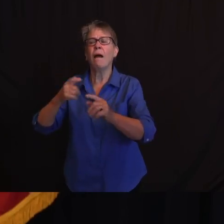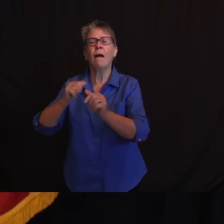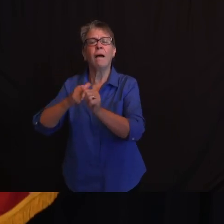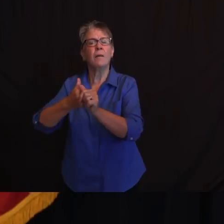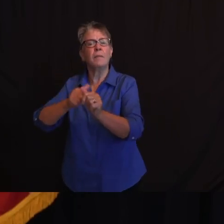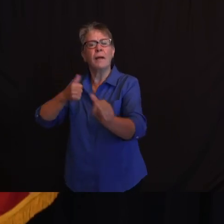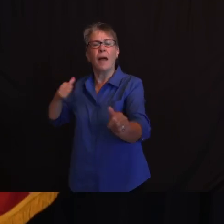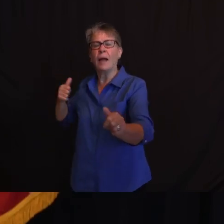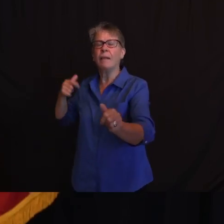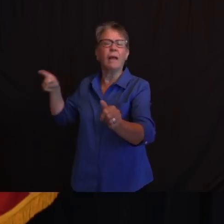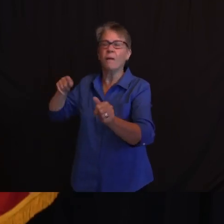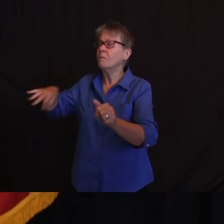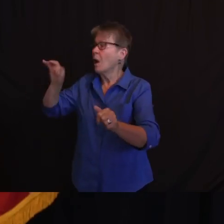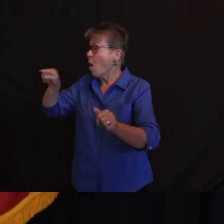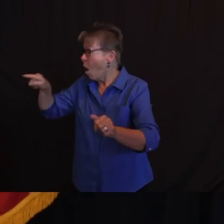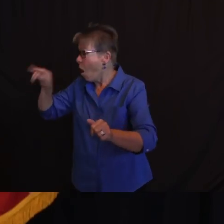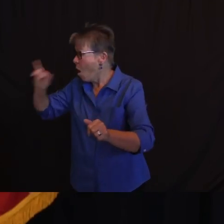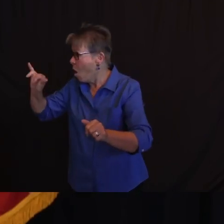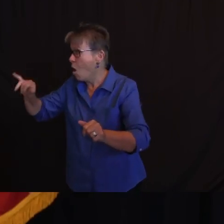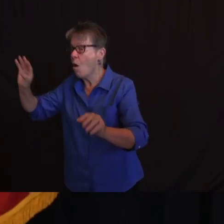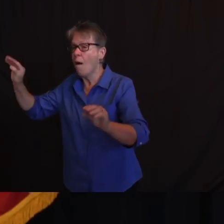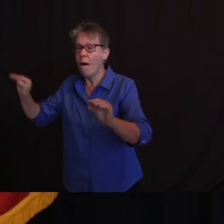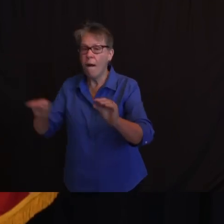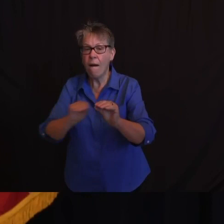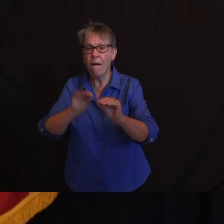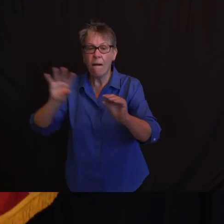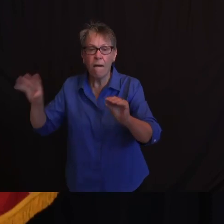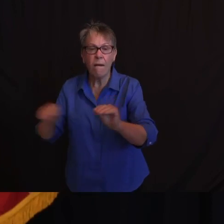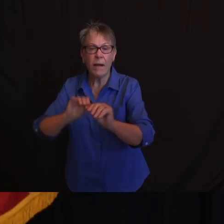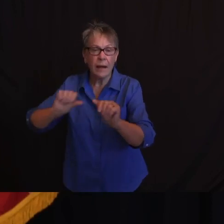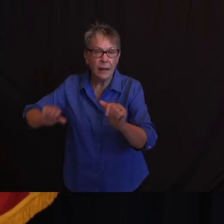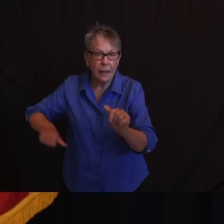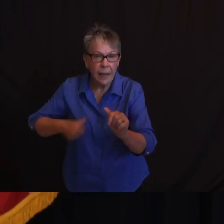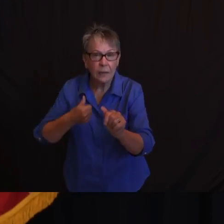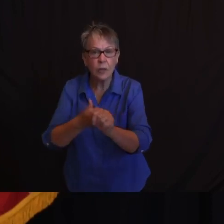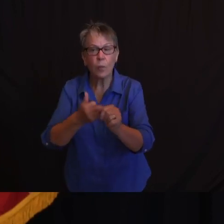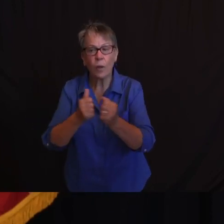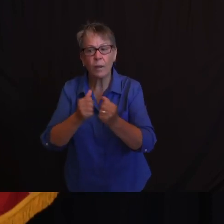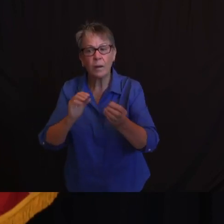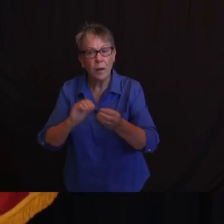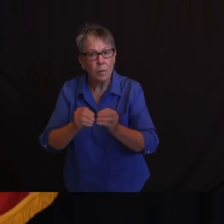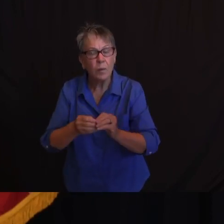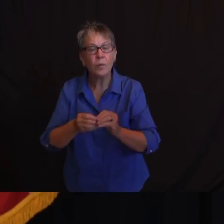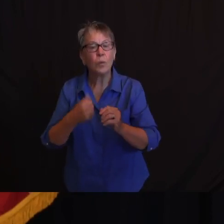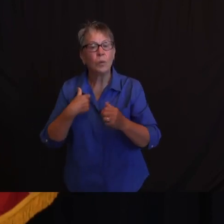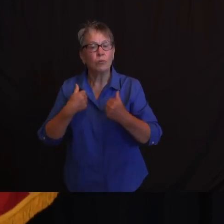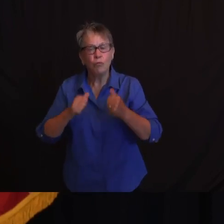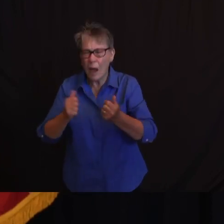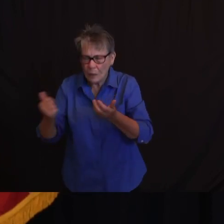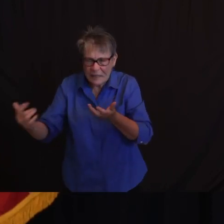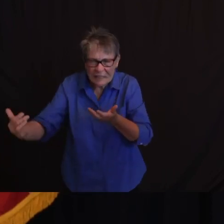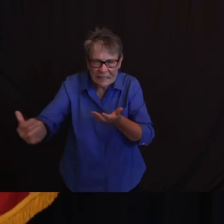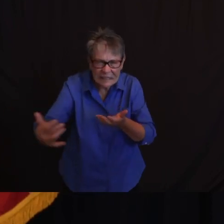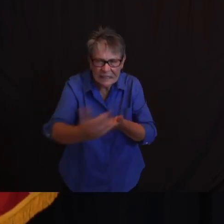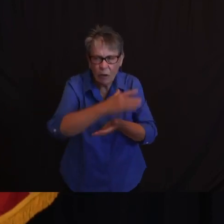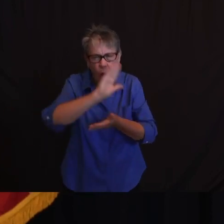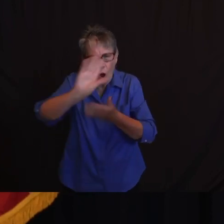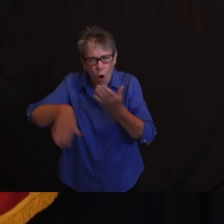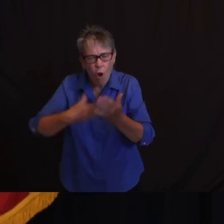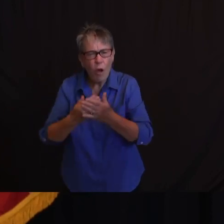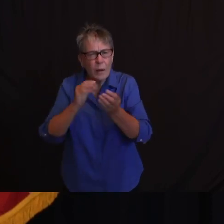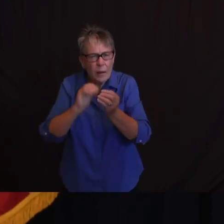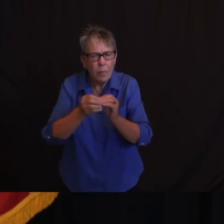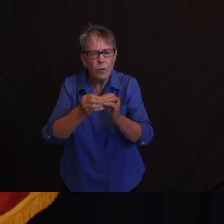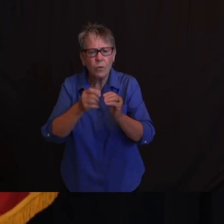hard New Jersey has worked to try to get the data as quickly and as accurately as possible. And I know how difficult that is, even in the best circumstances.